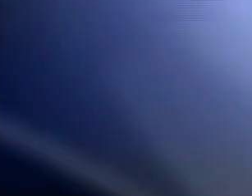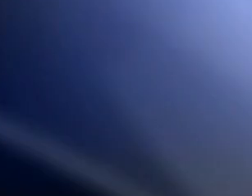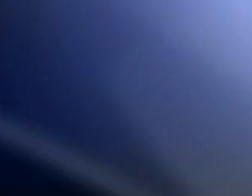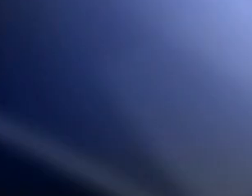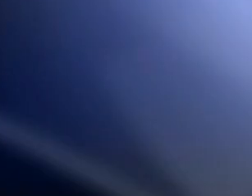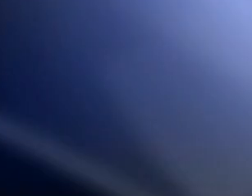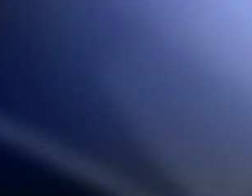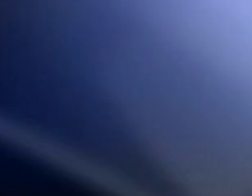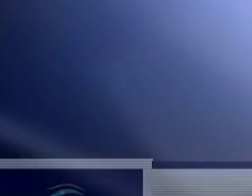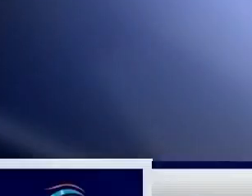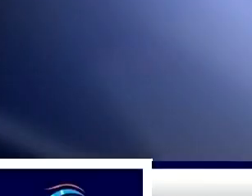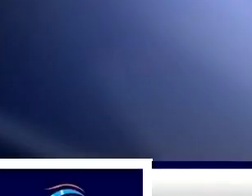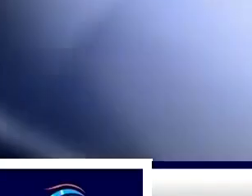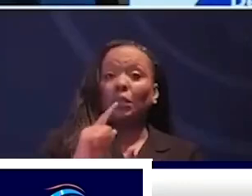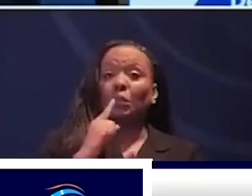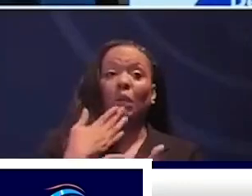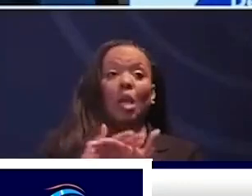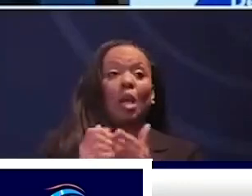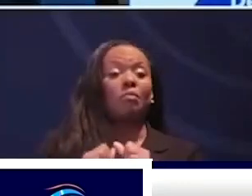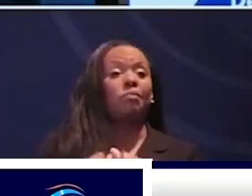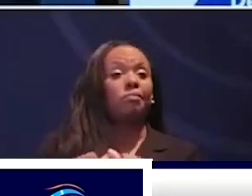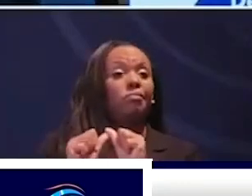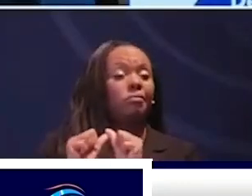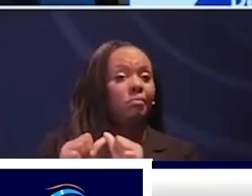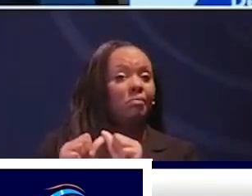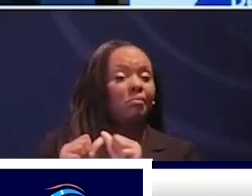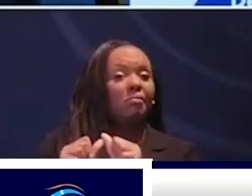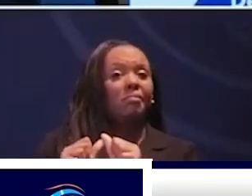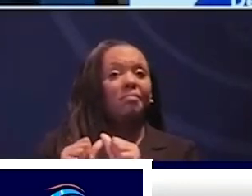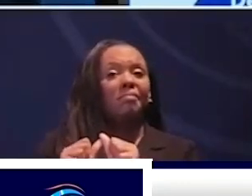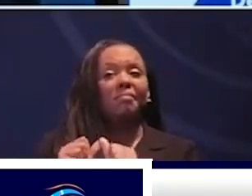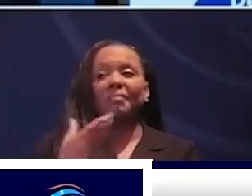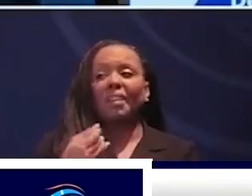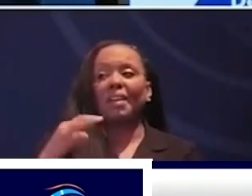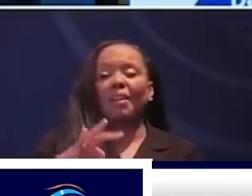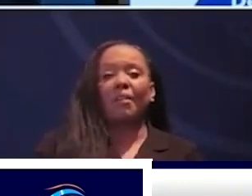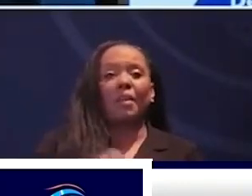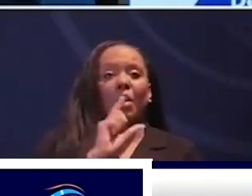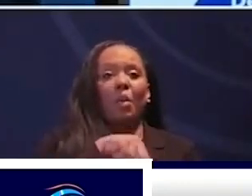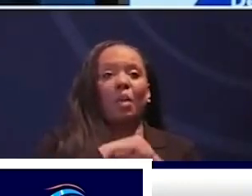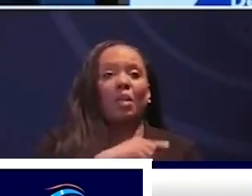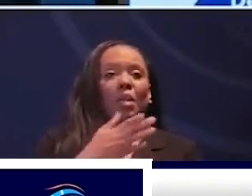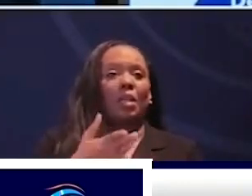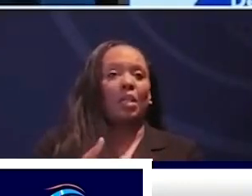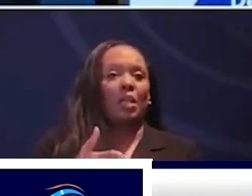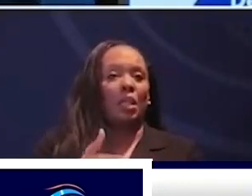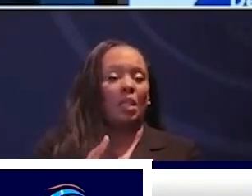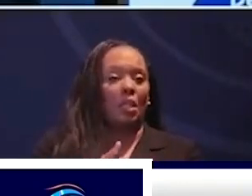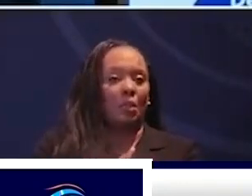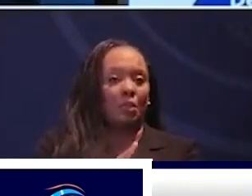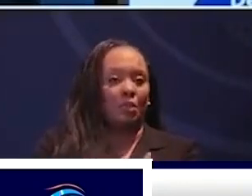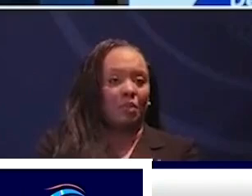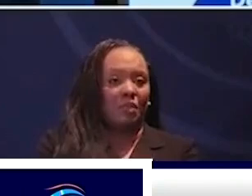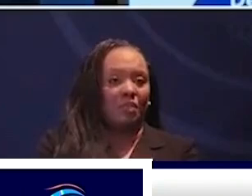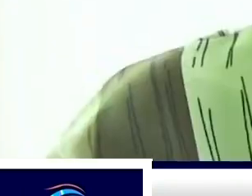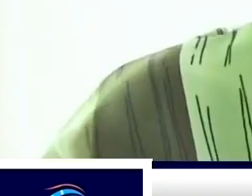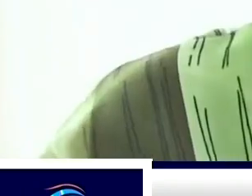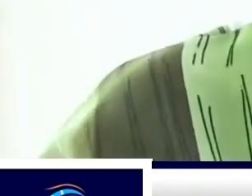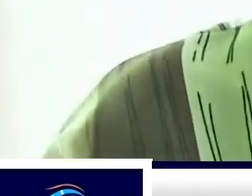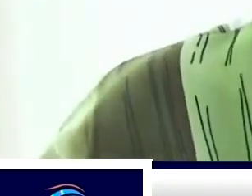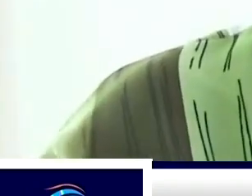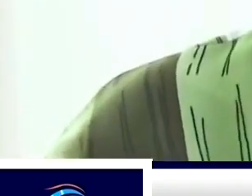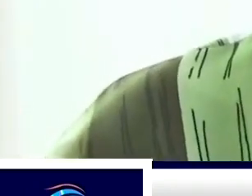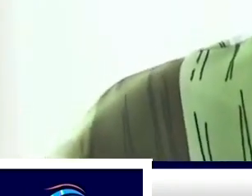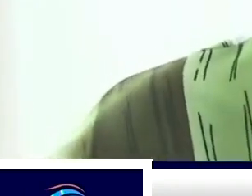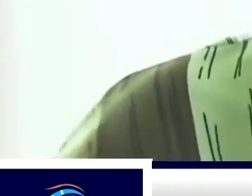In the headlines to the CBC NewsNight, the island's economy projected to grow by 3% in 2025. Barbados wants